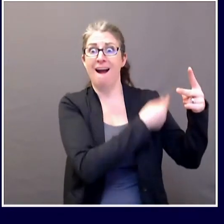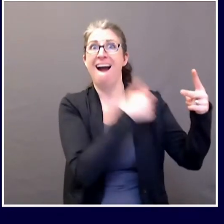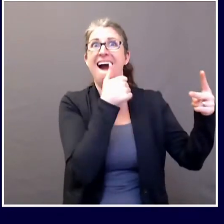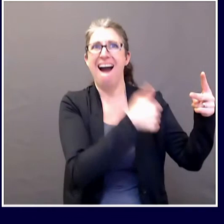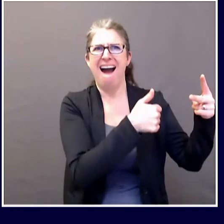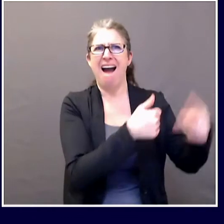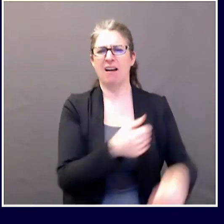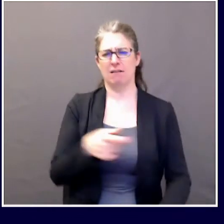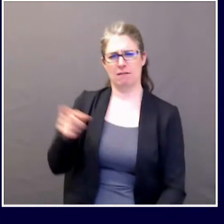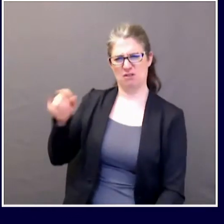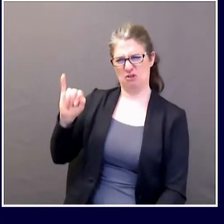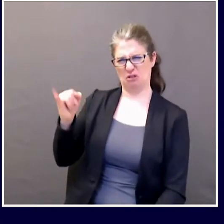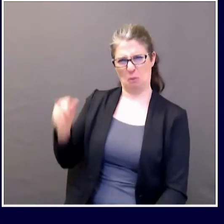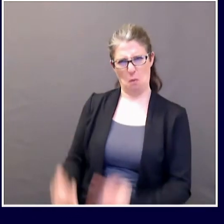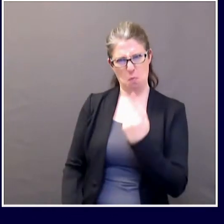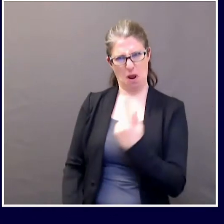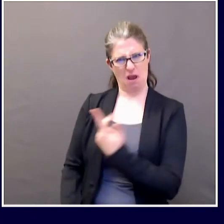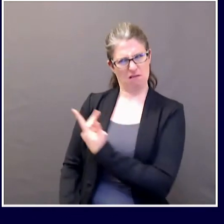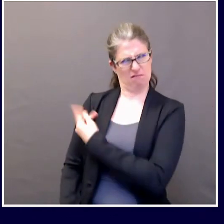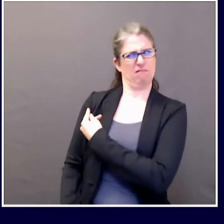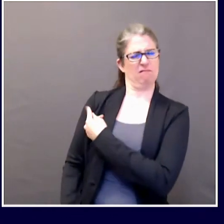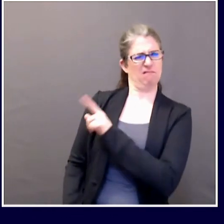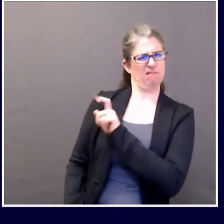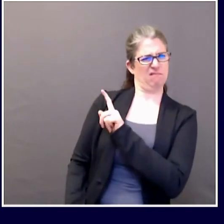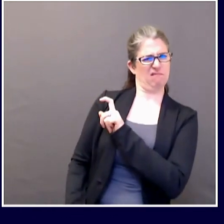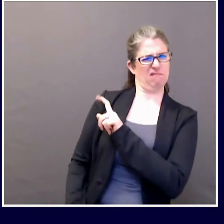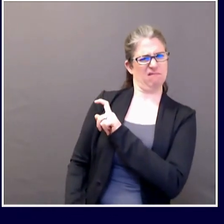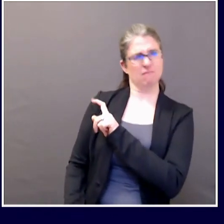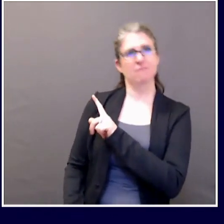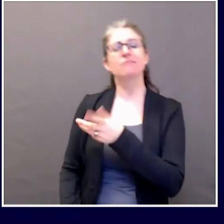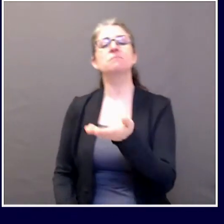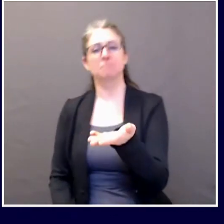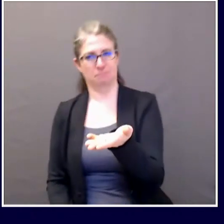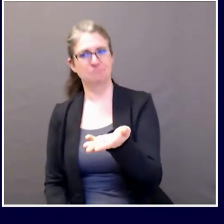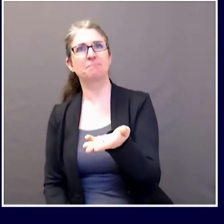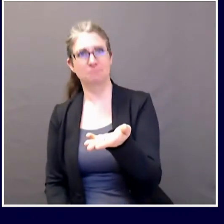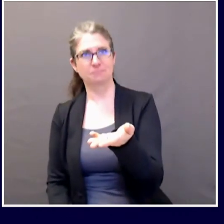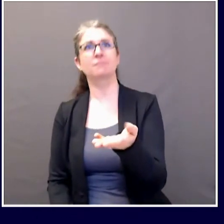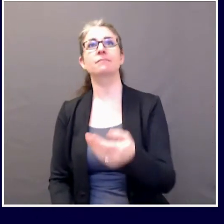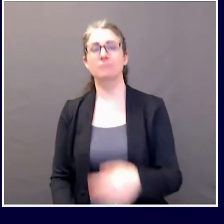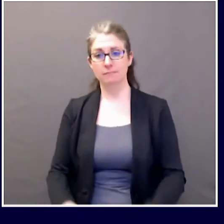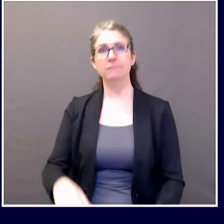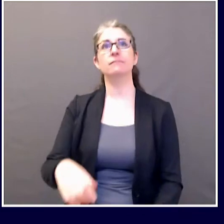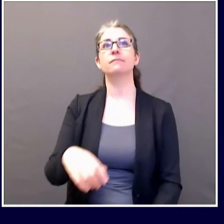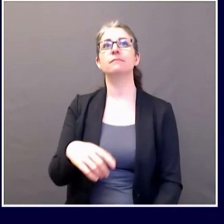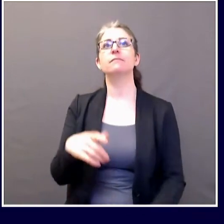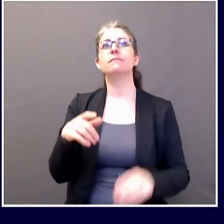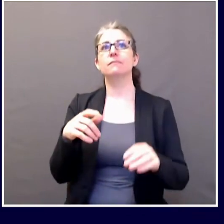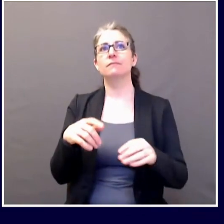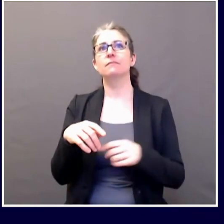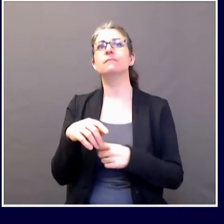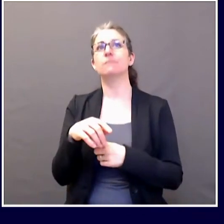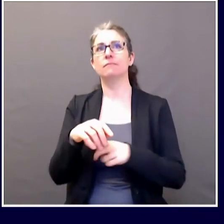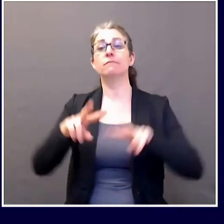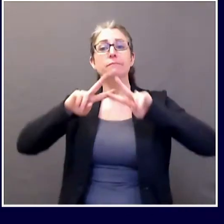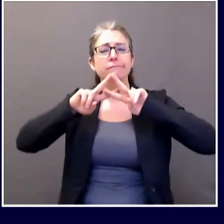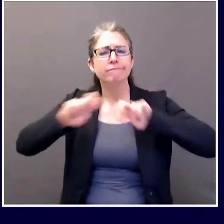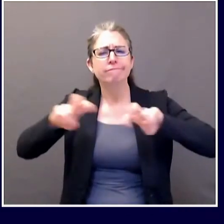the clinical trials that were done to evaluate this J&J vaccine involved